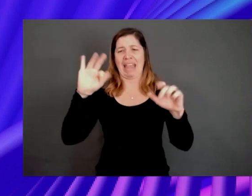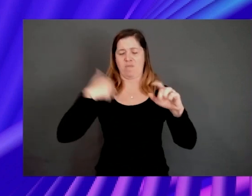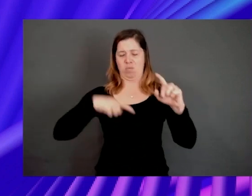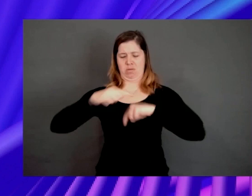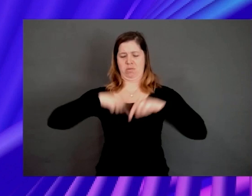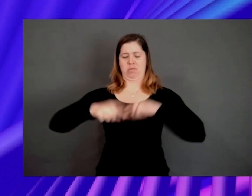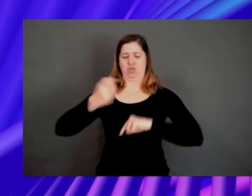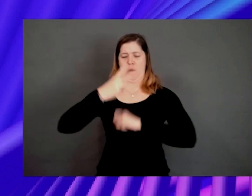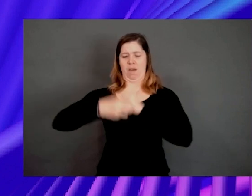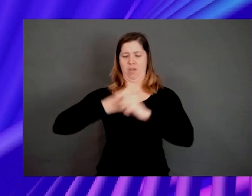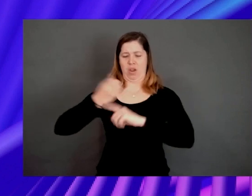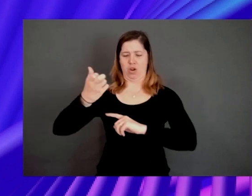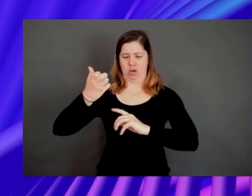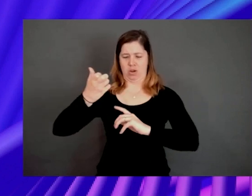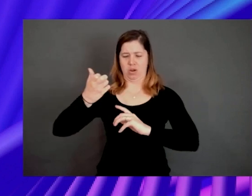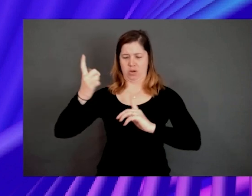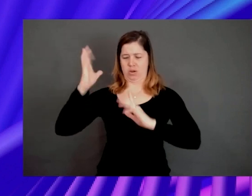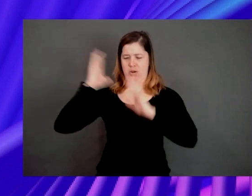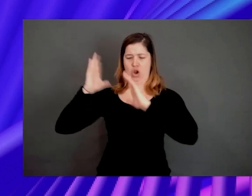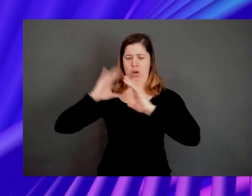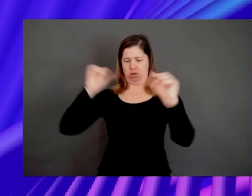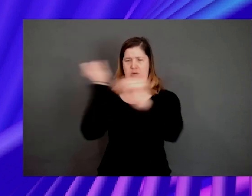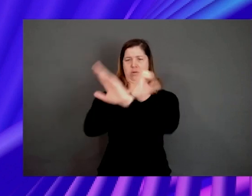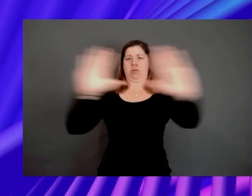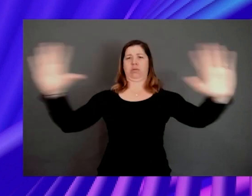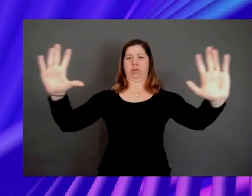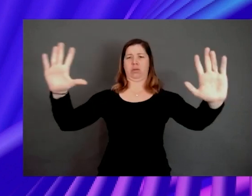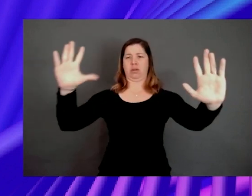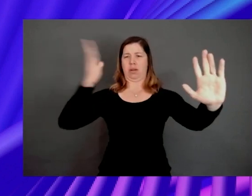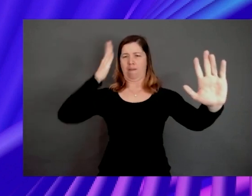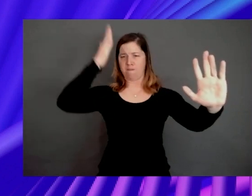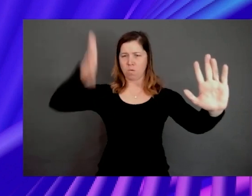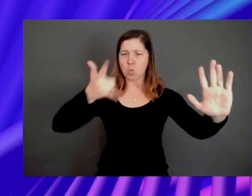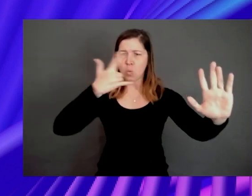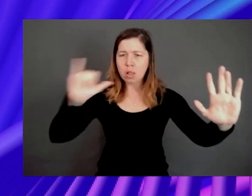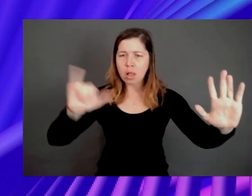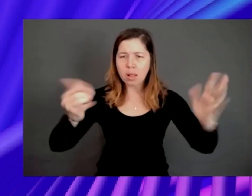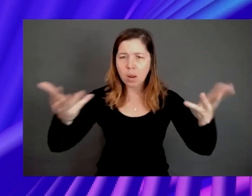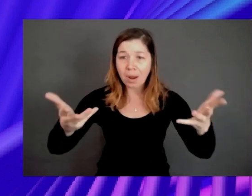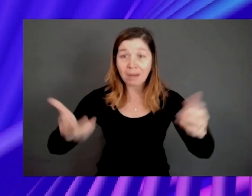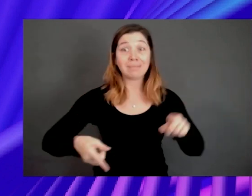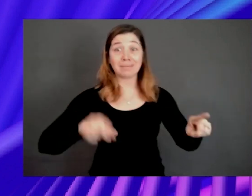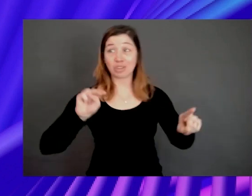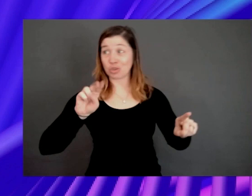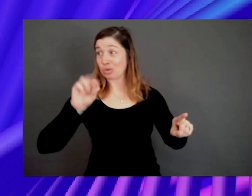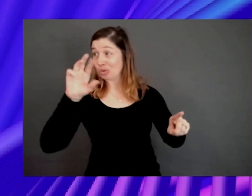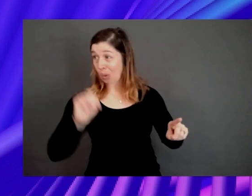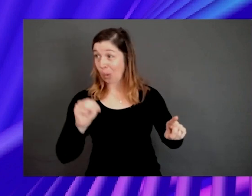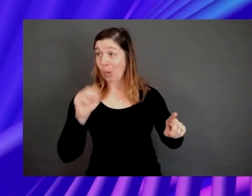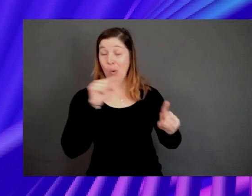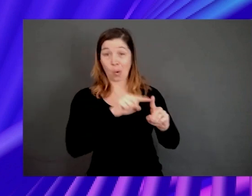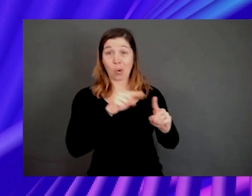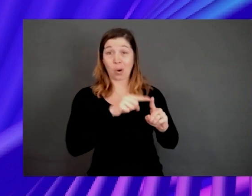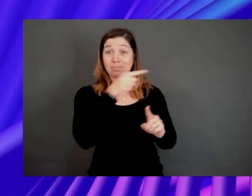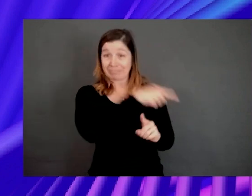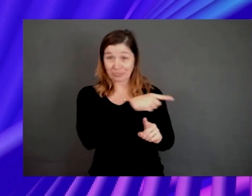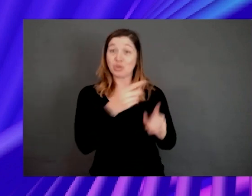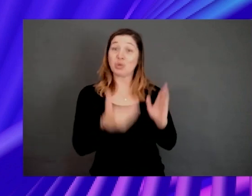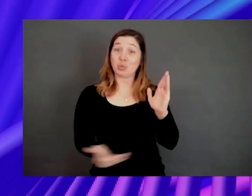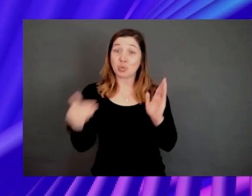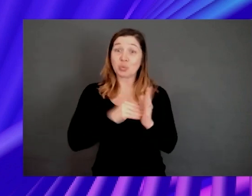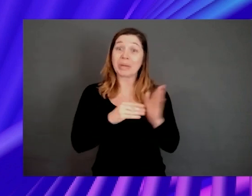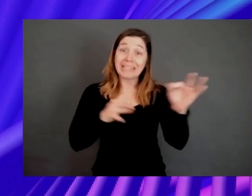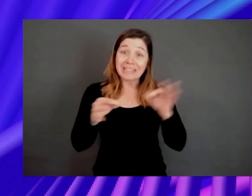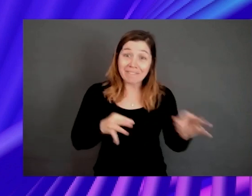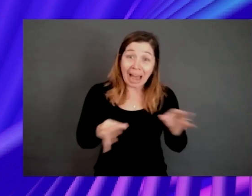later? So Norm, in addition to redefining astronomy and that the